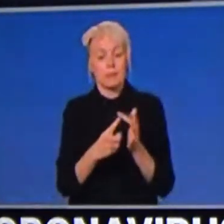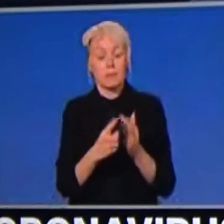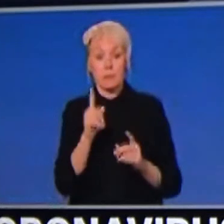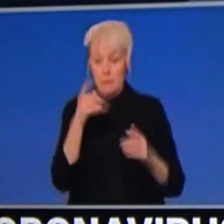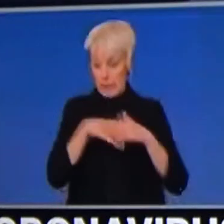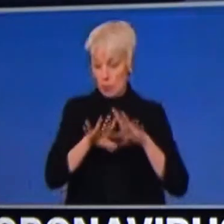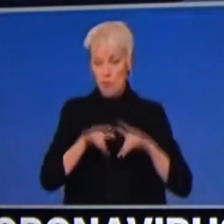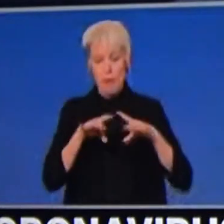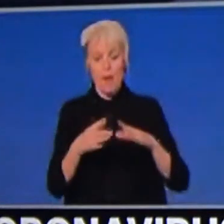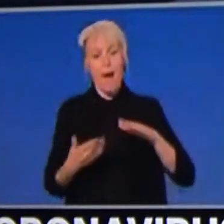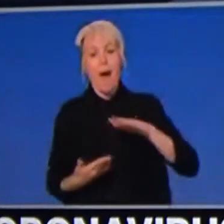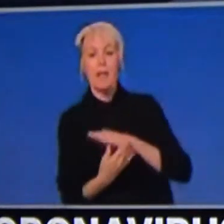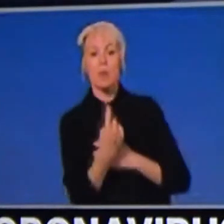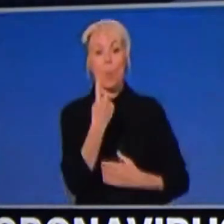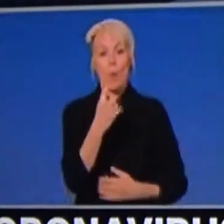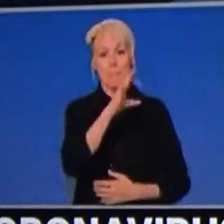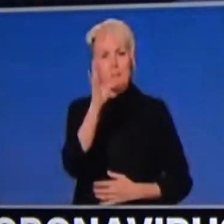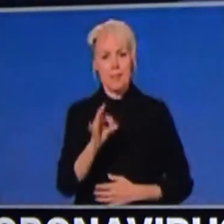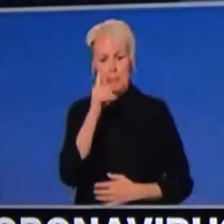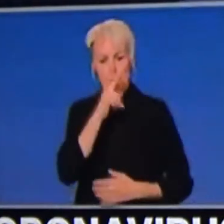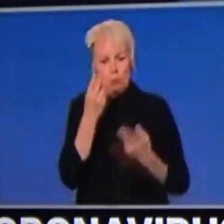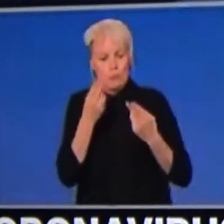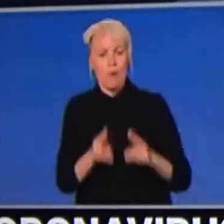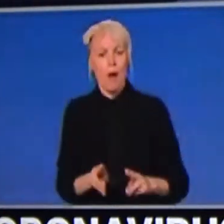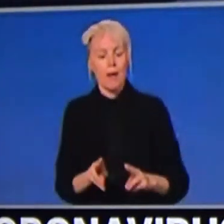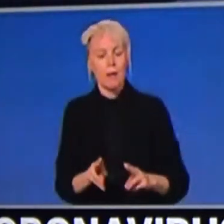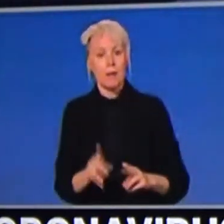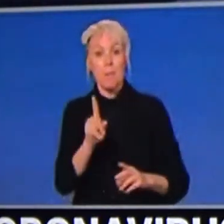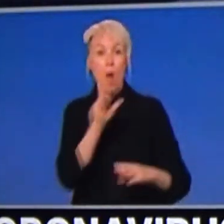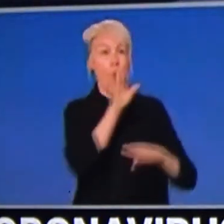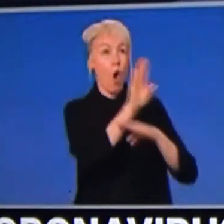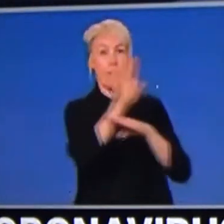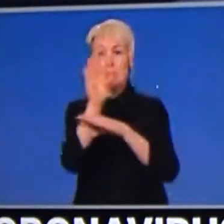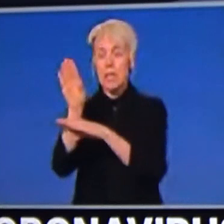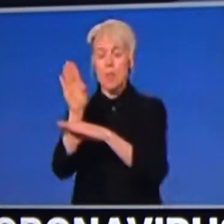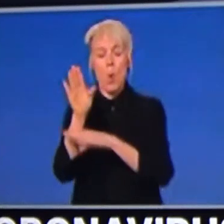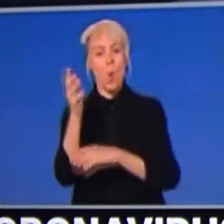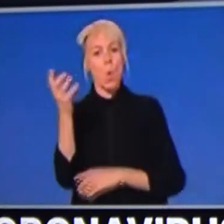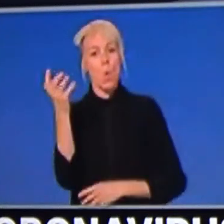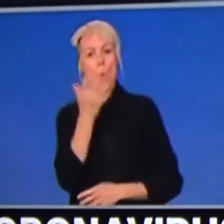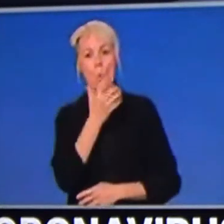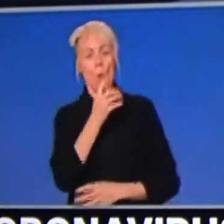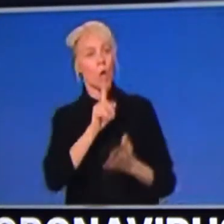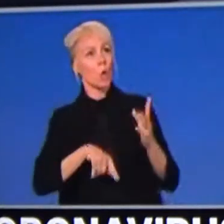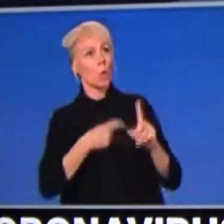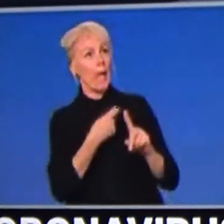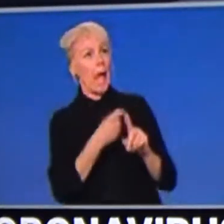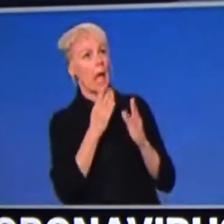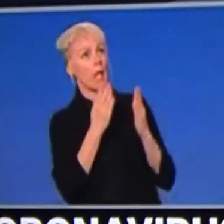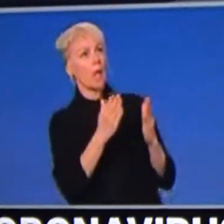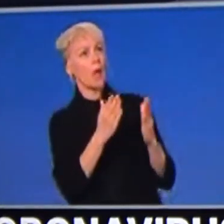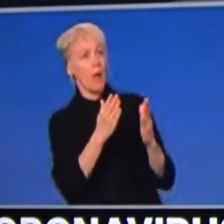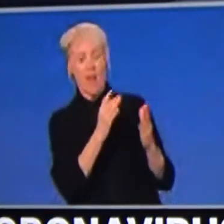at the mortality rates you're seeing elsewhere in the world, I mean, the United Kingdom, you're seeing that rate